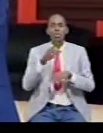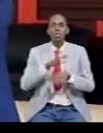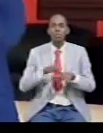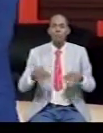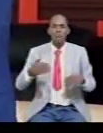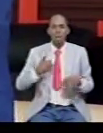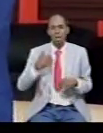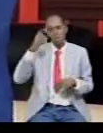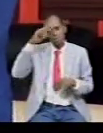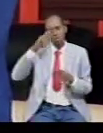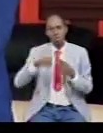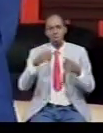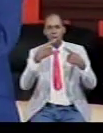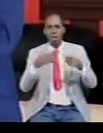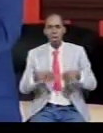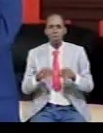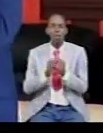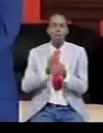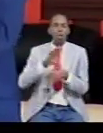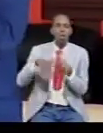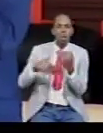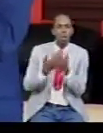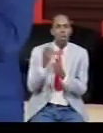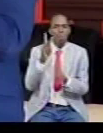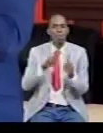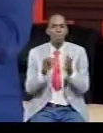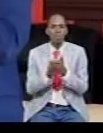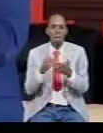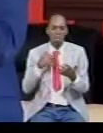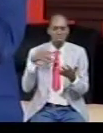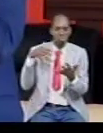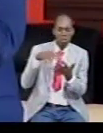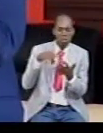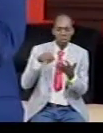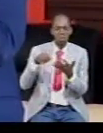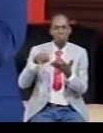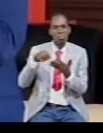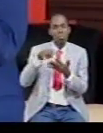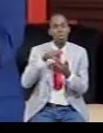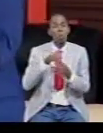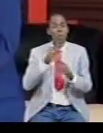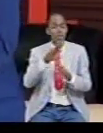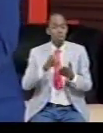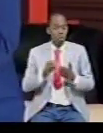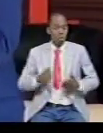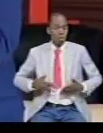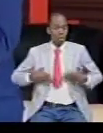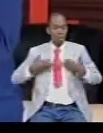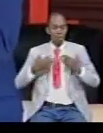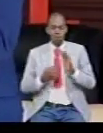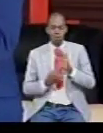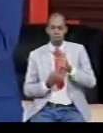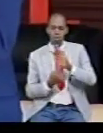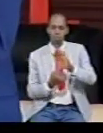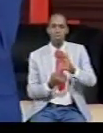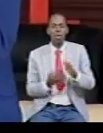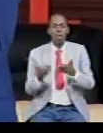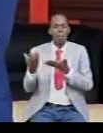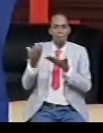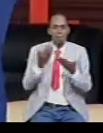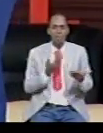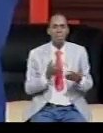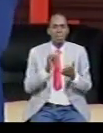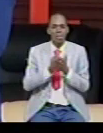those people who have studied this and studied that, but your life alone will bring conviction upon